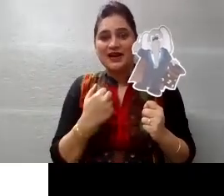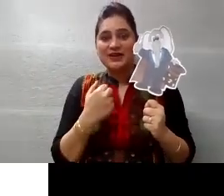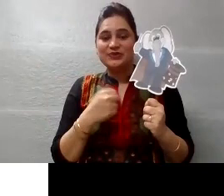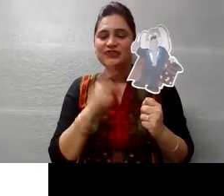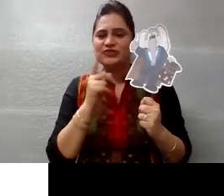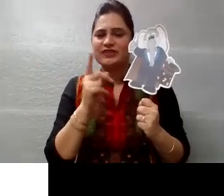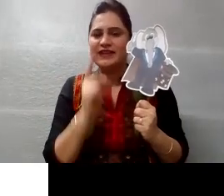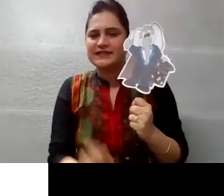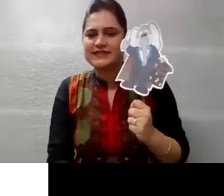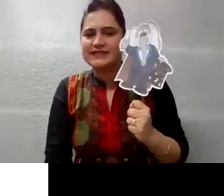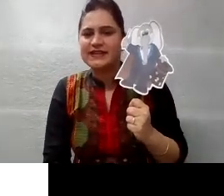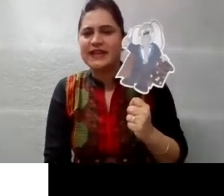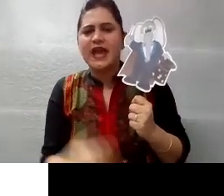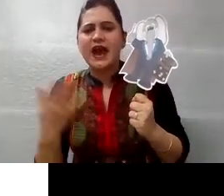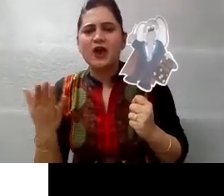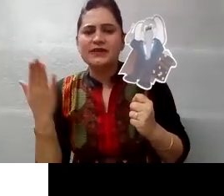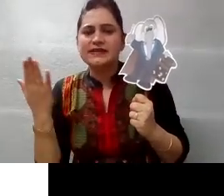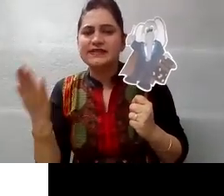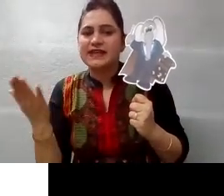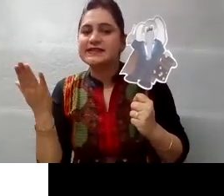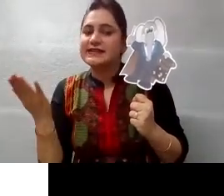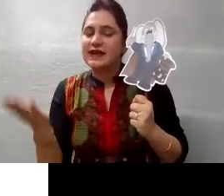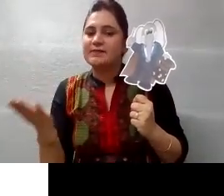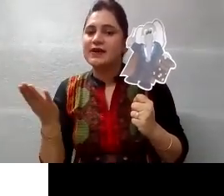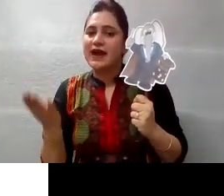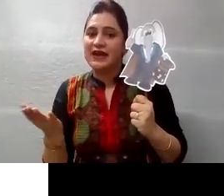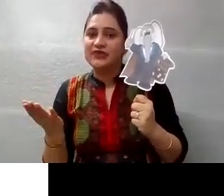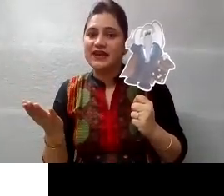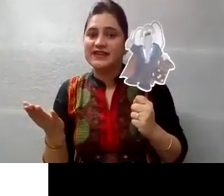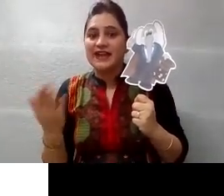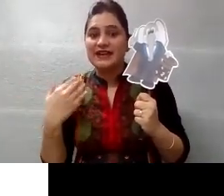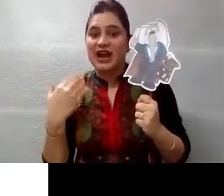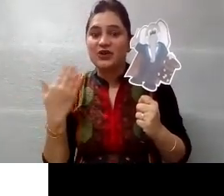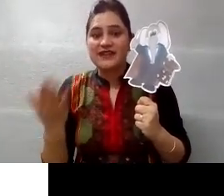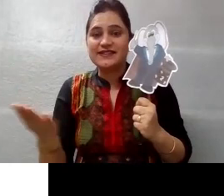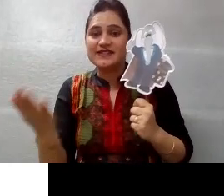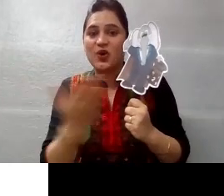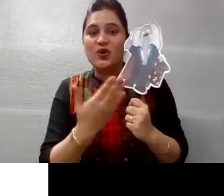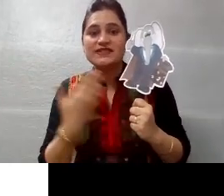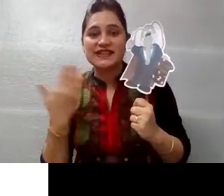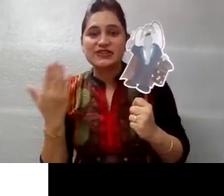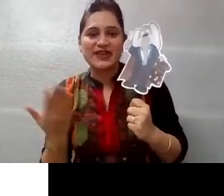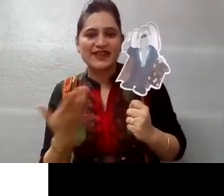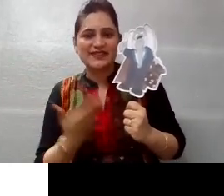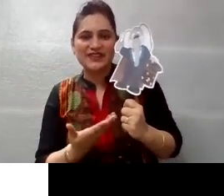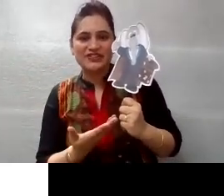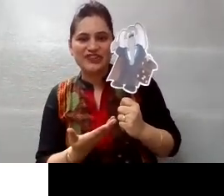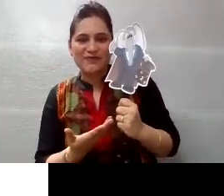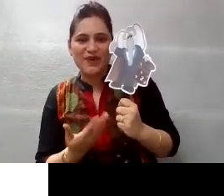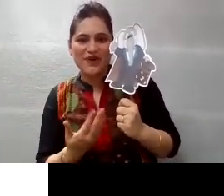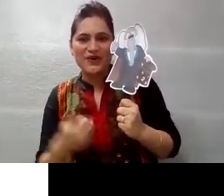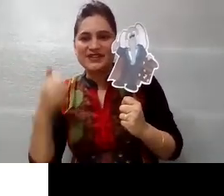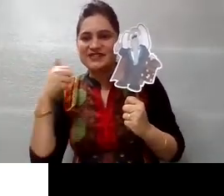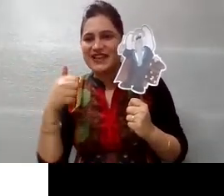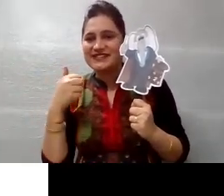Wow, now children let us see how many tens in the number 100. Now let us all say together with